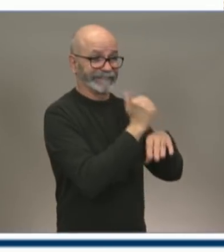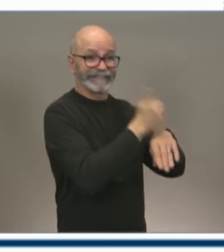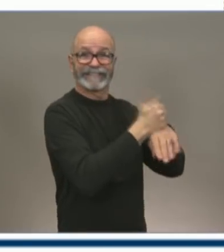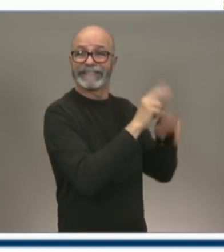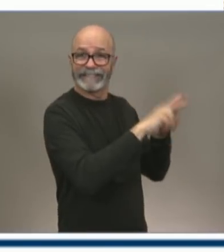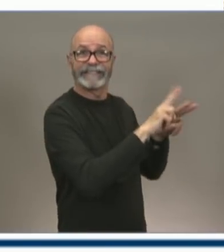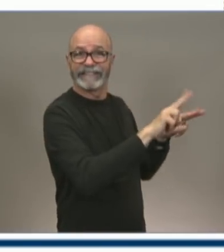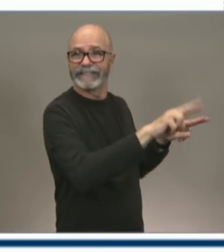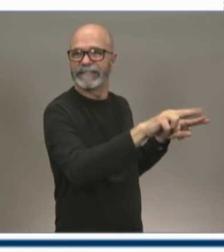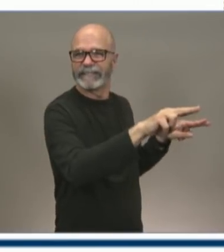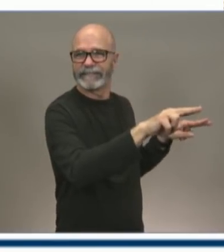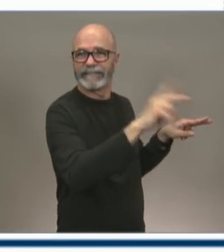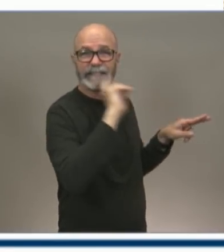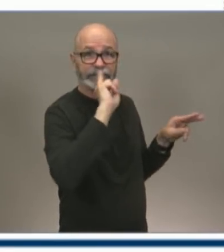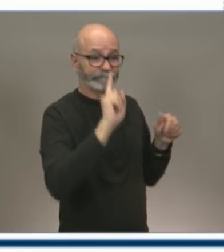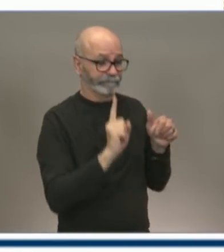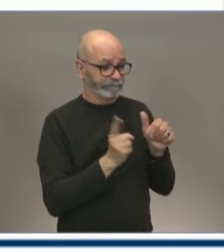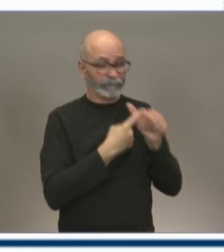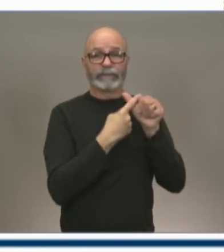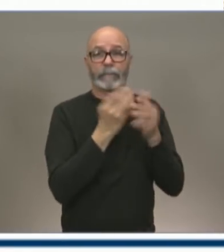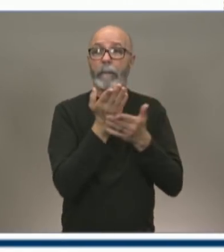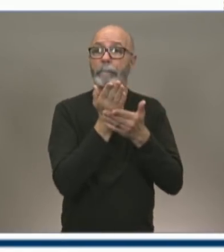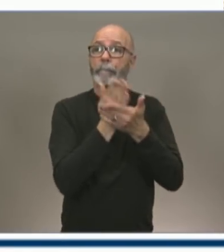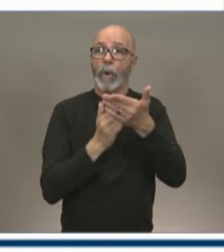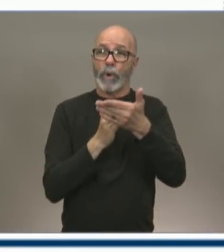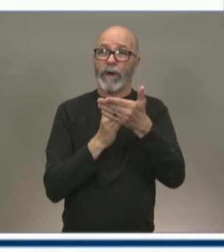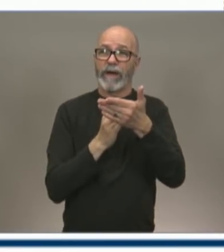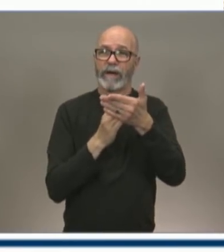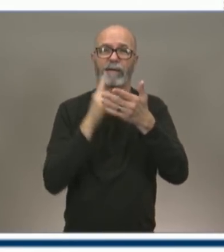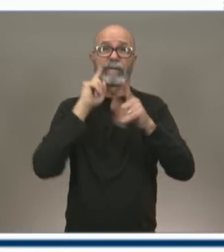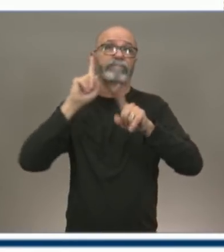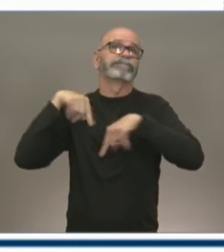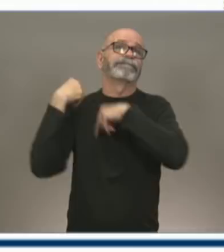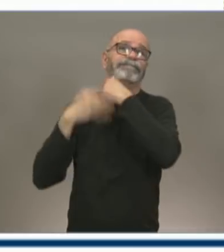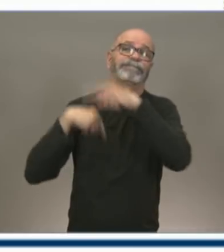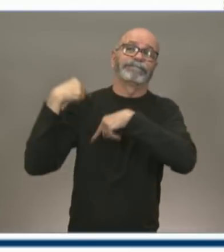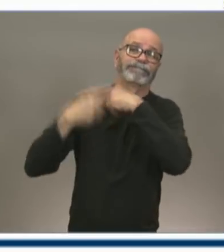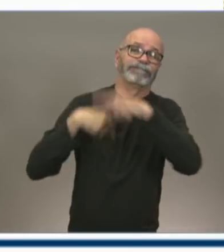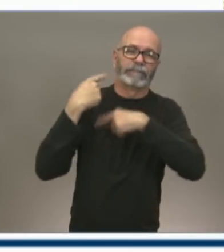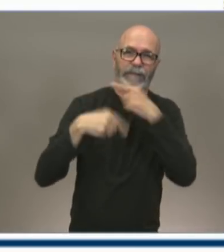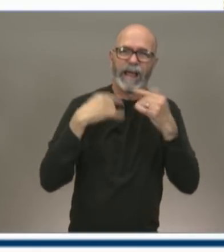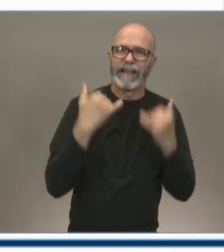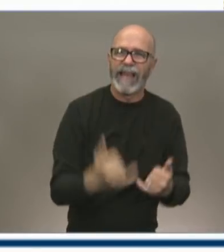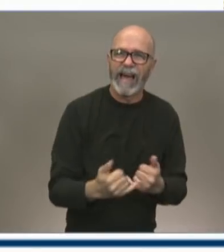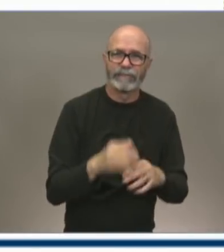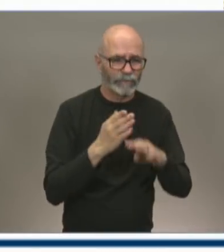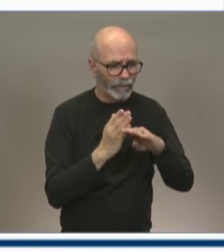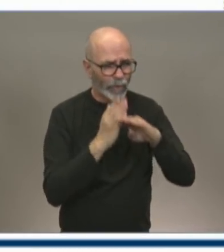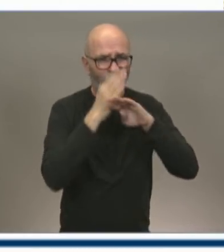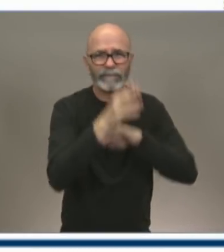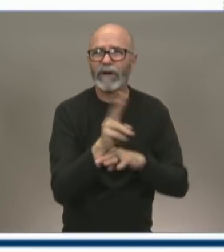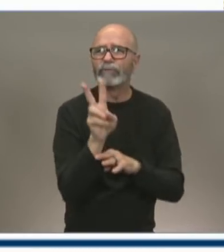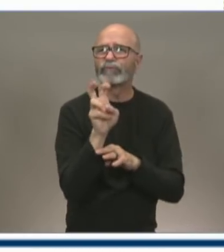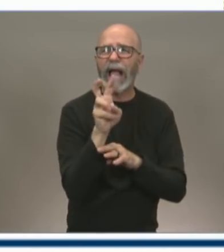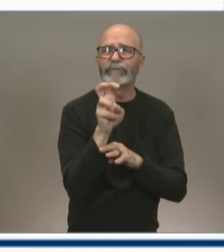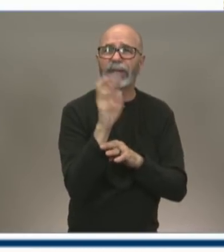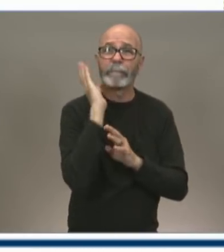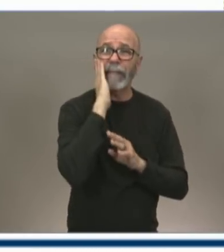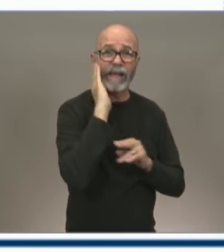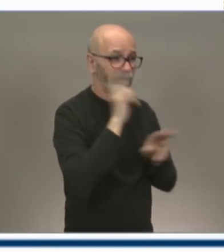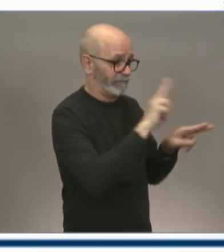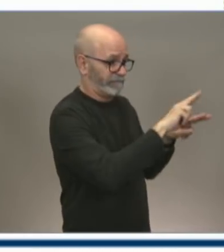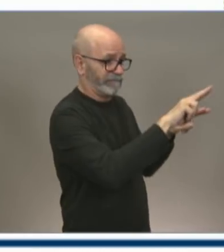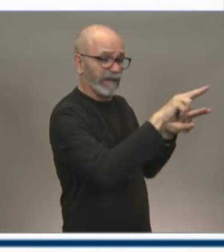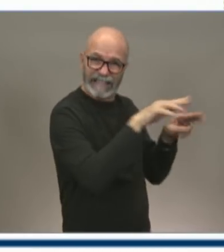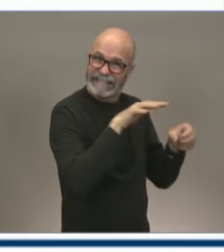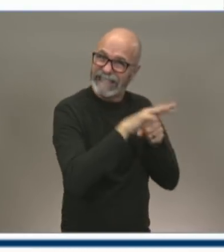multi-phase plan, but does 230 new beds, does that go far enough? Well, as you know, as part of the first wave,